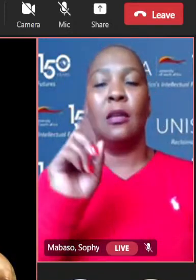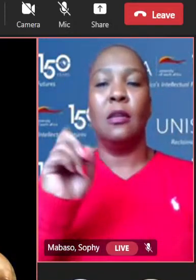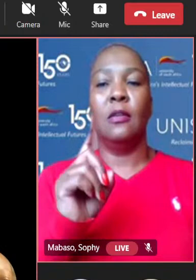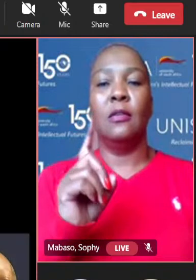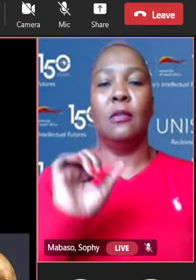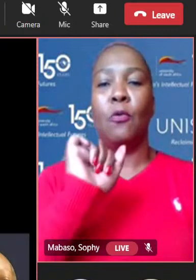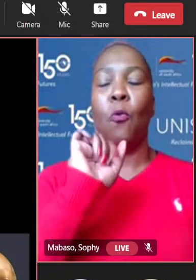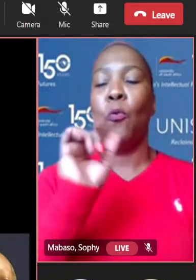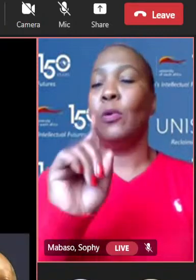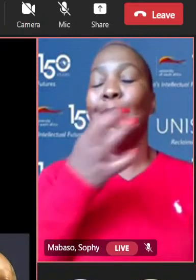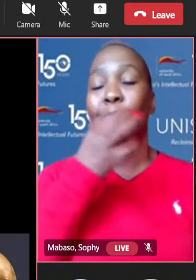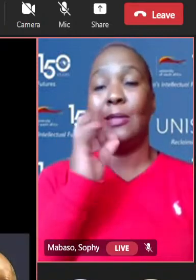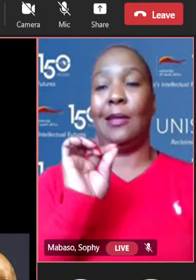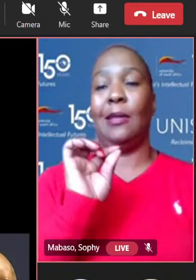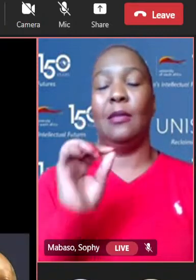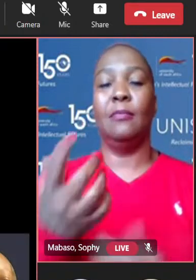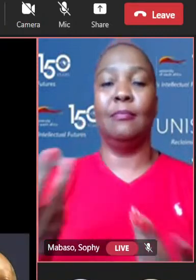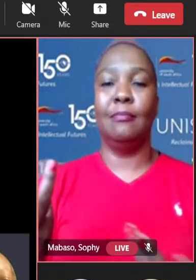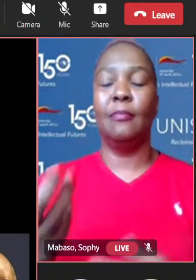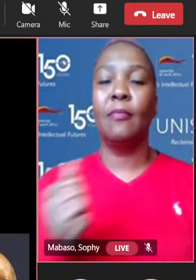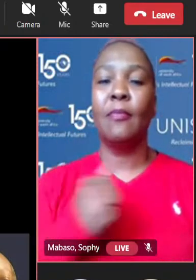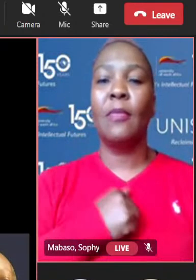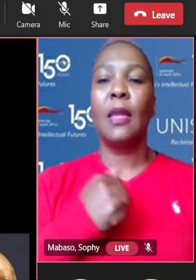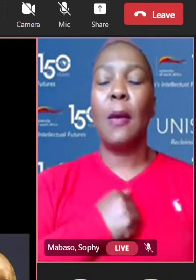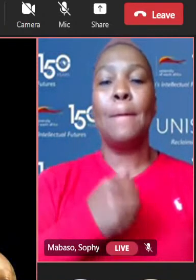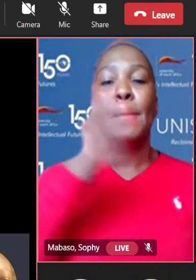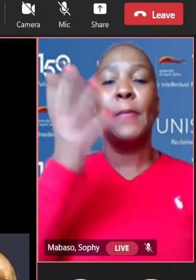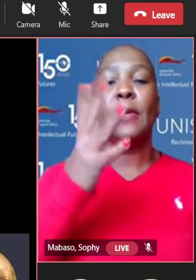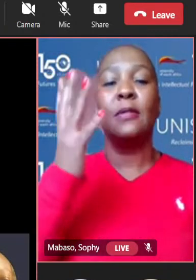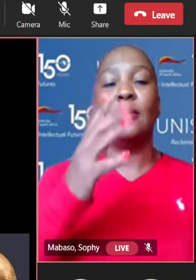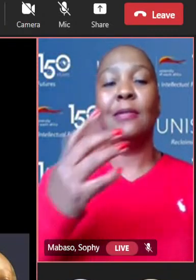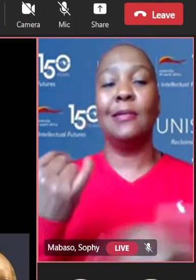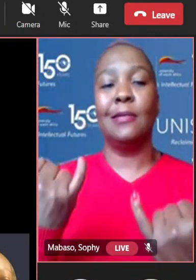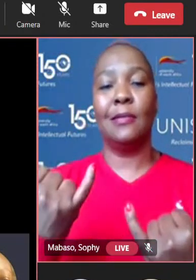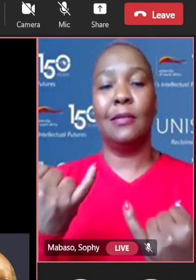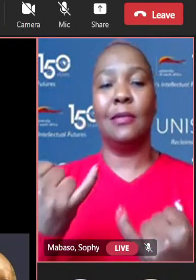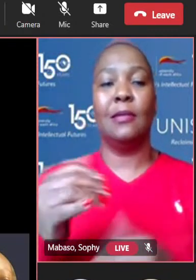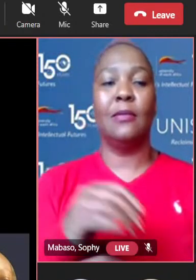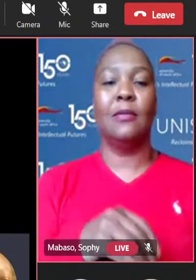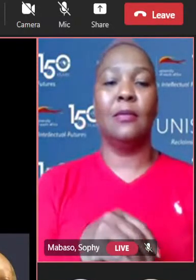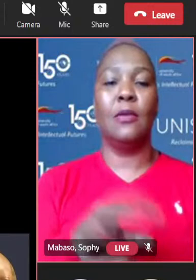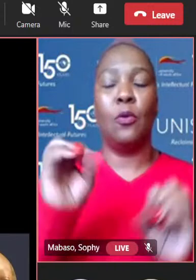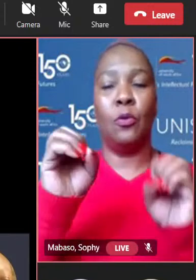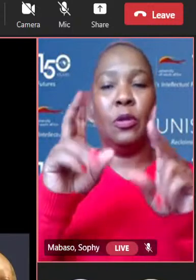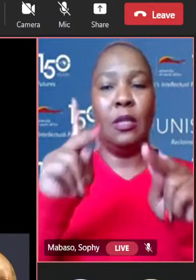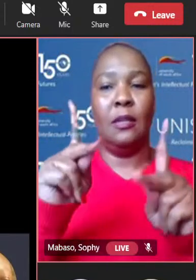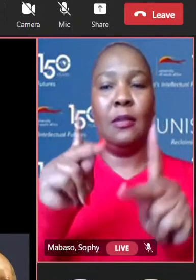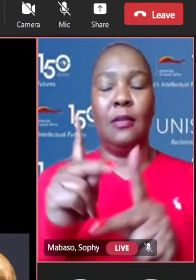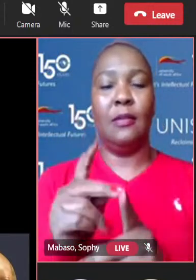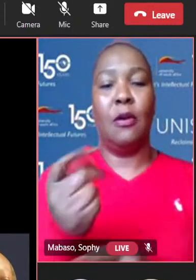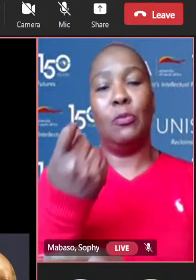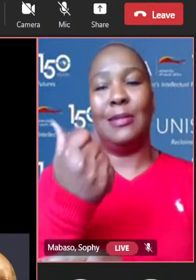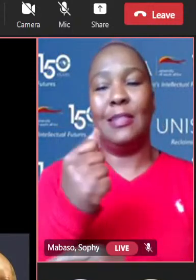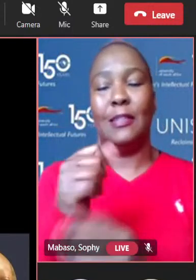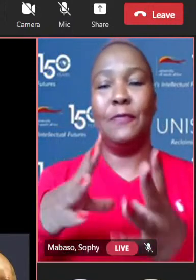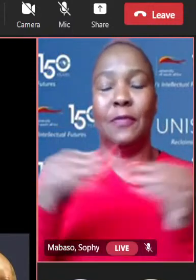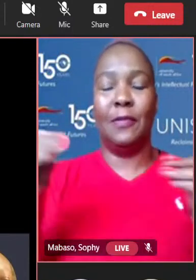say. My presentation, okay, I was about to say it ends here, okay.